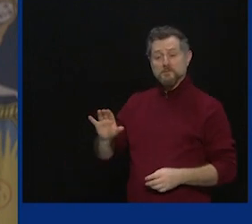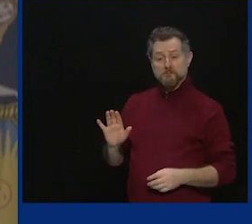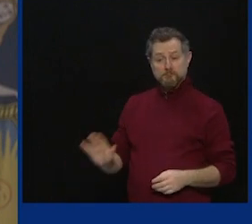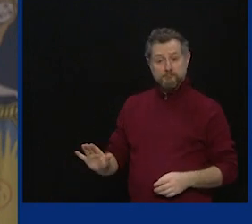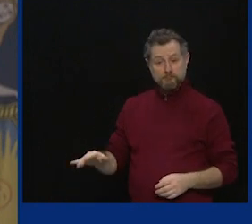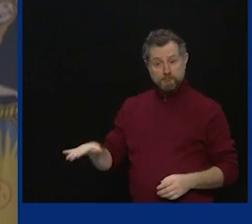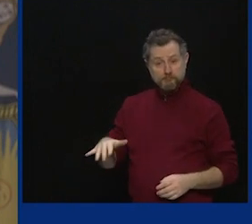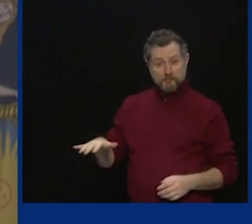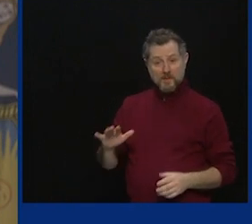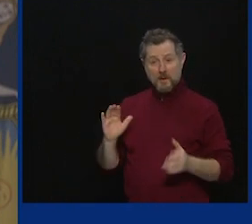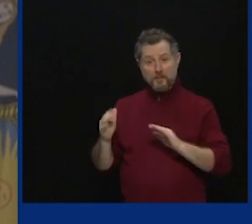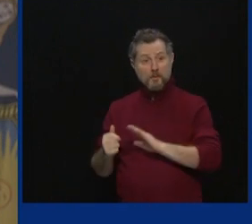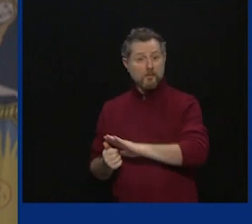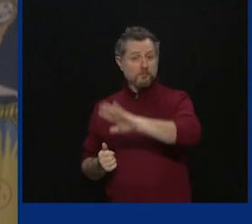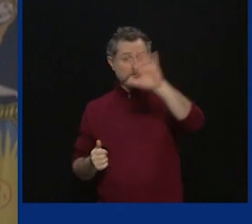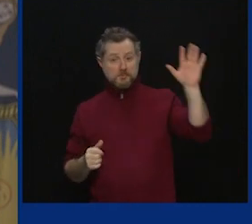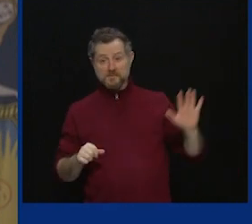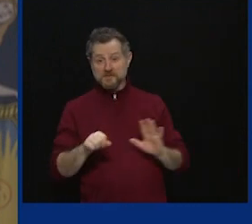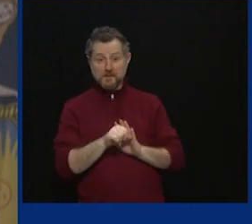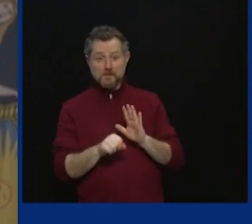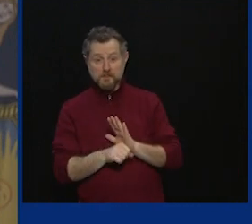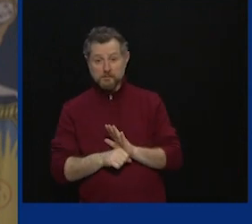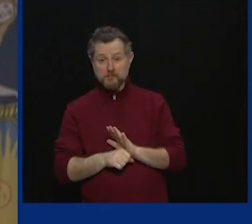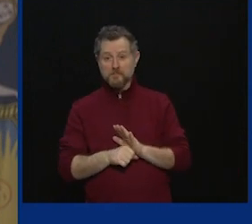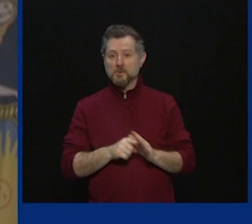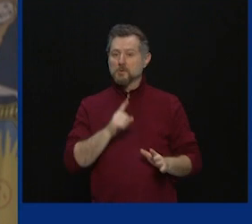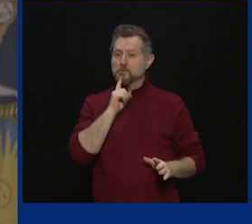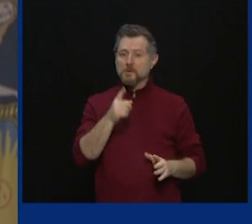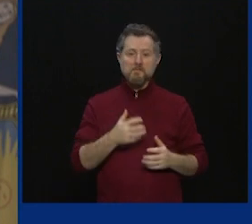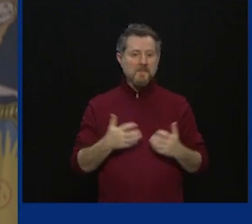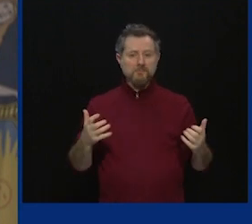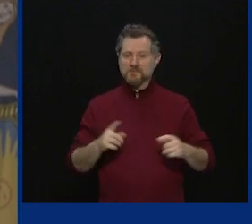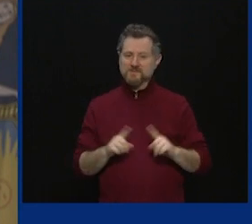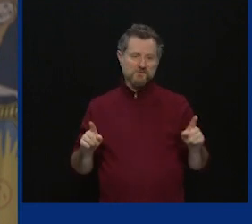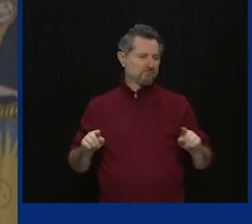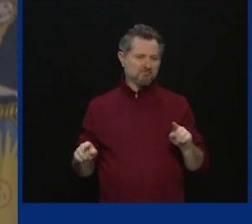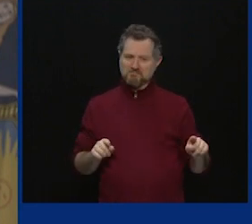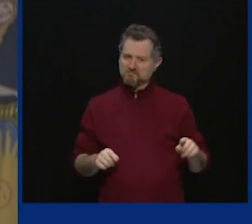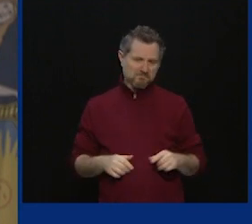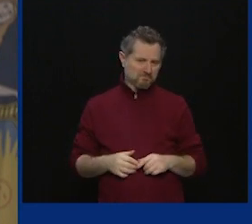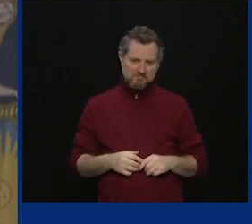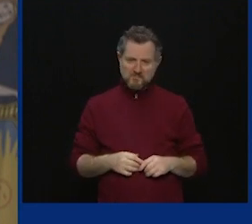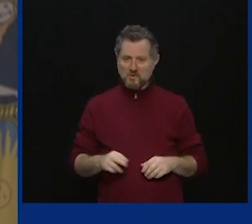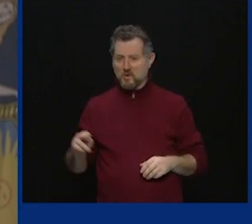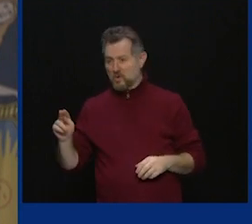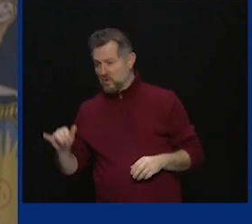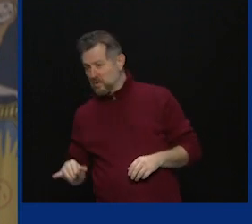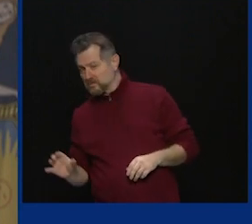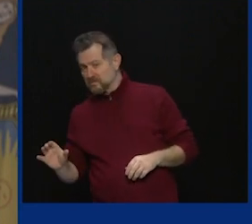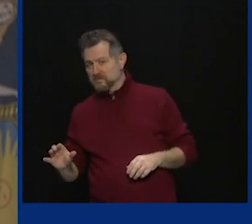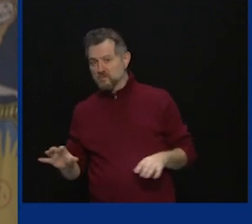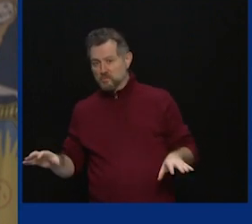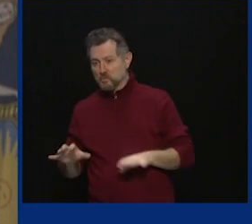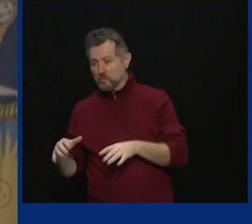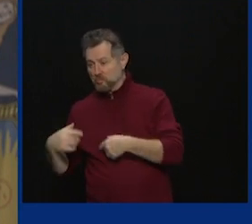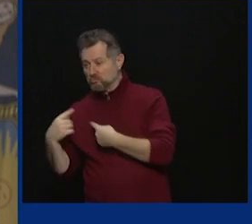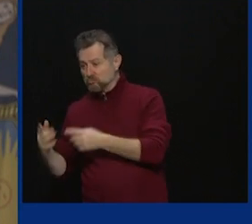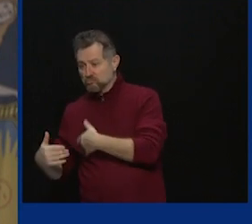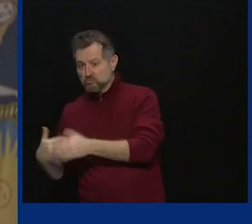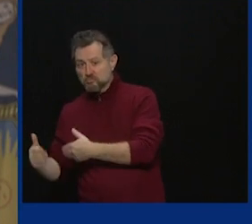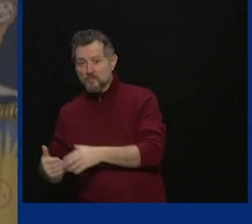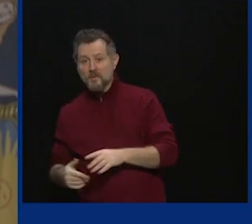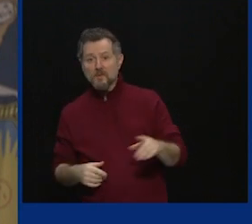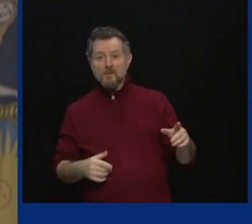not, there's very little difference between what we're doing and what New York City has already done. In fact, New York City doesn't offer the